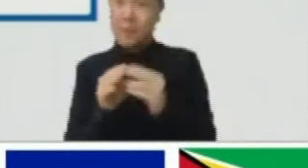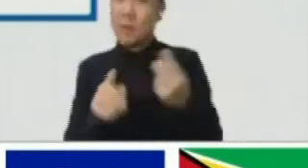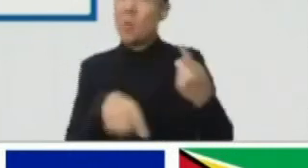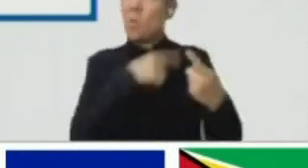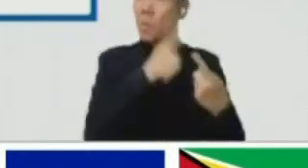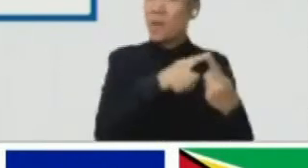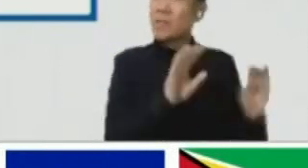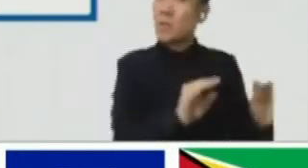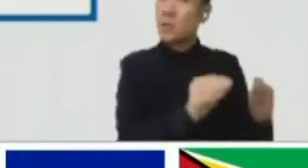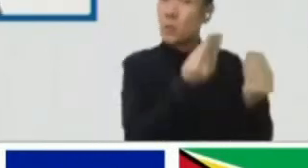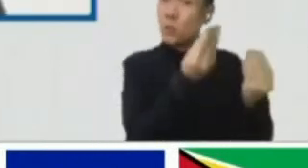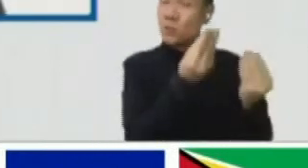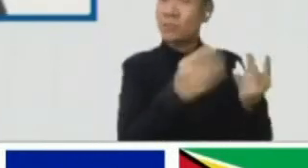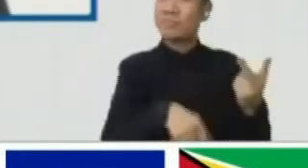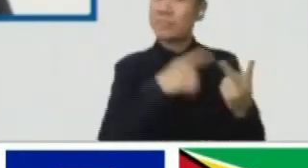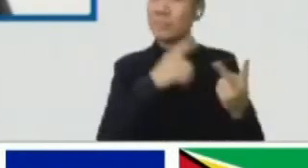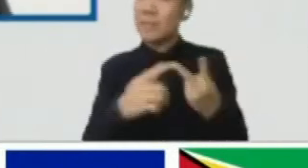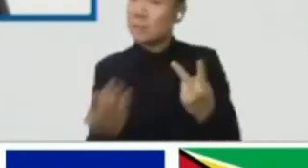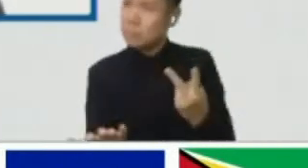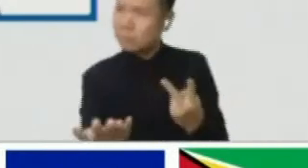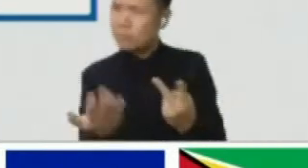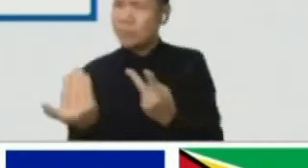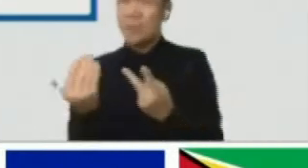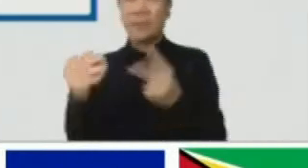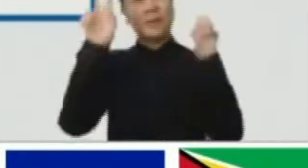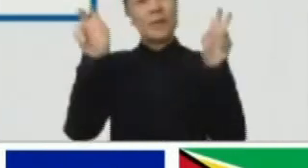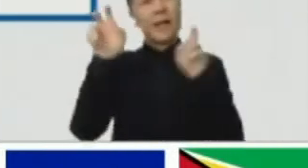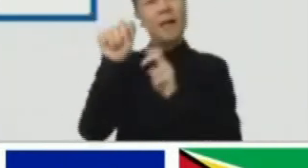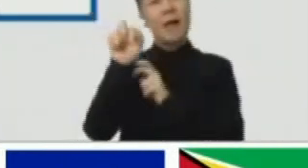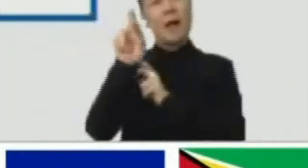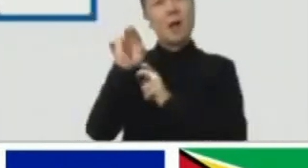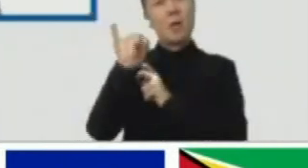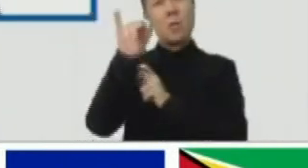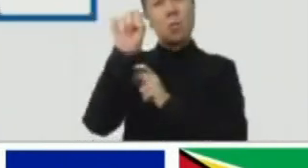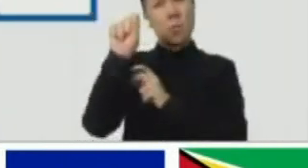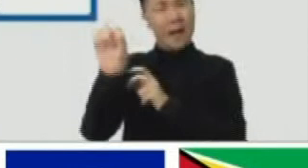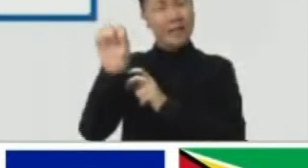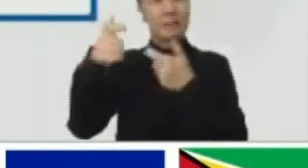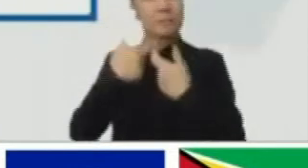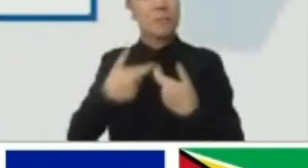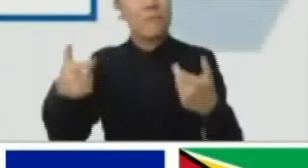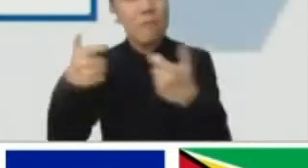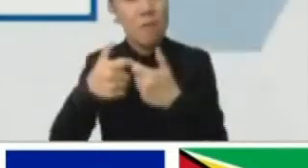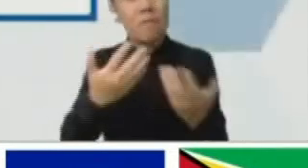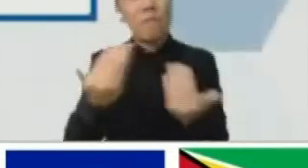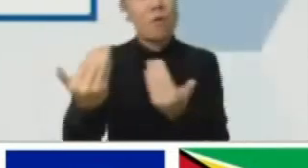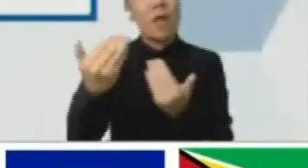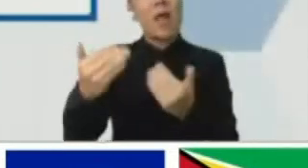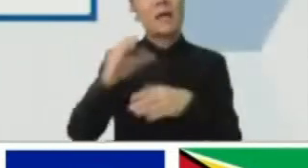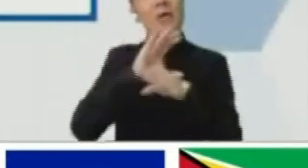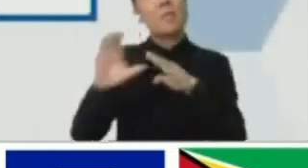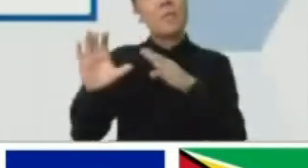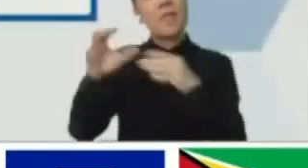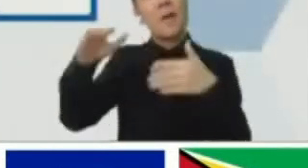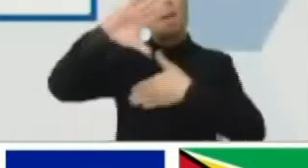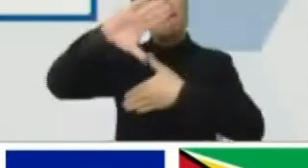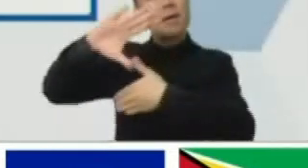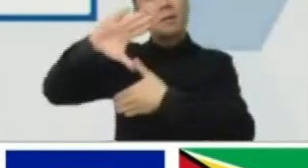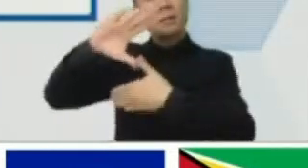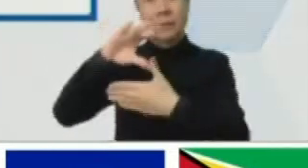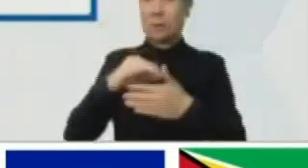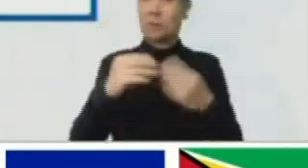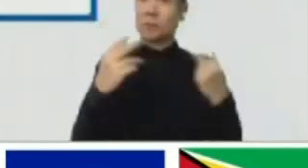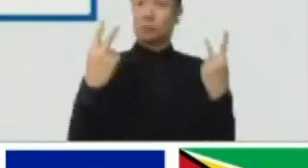the Arise Forum for Americas in the Caribbean for the private sector. Combined, these events gave us